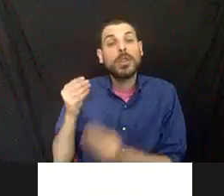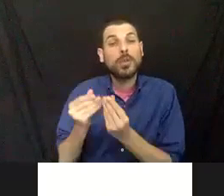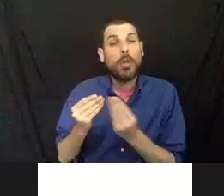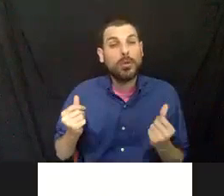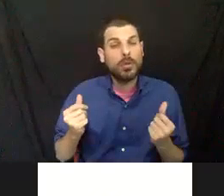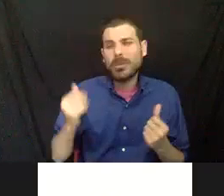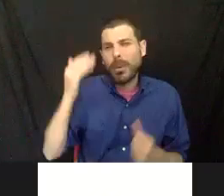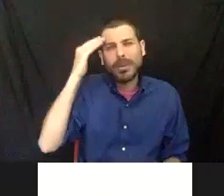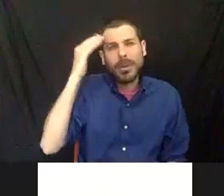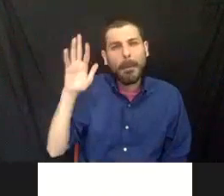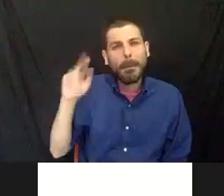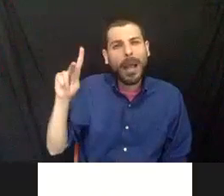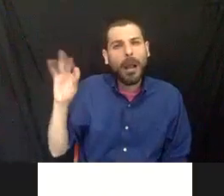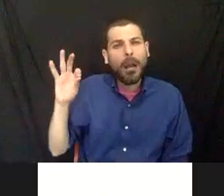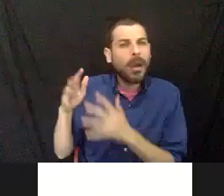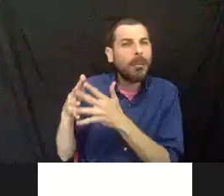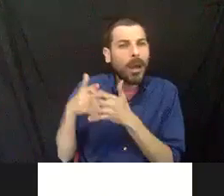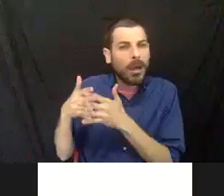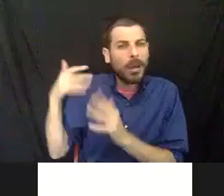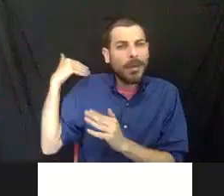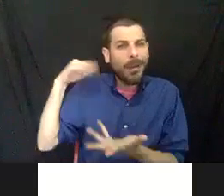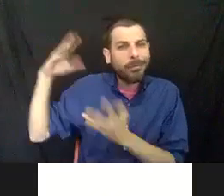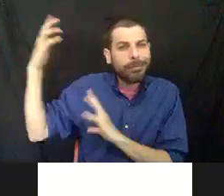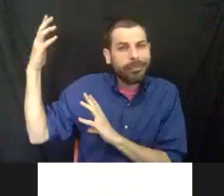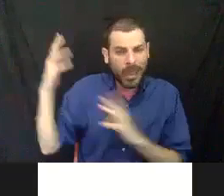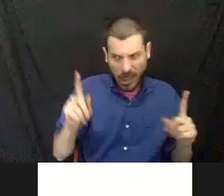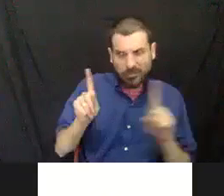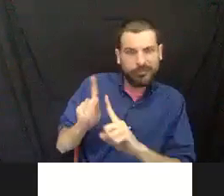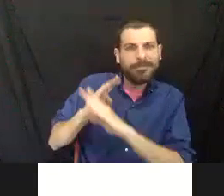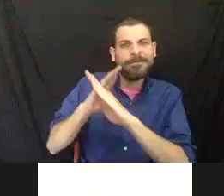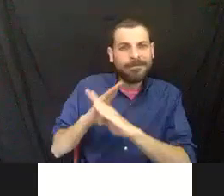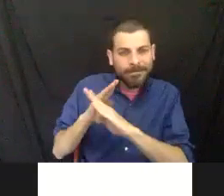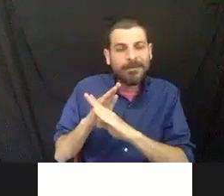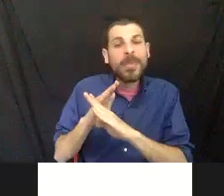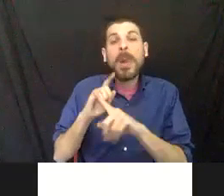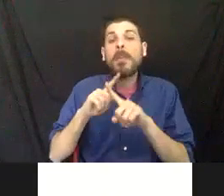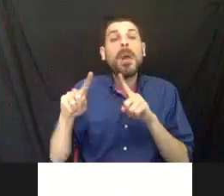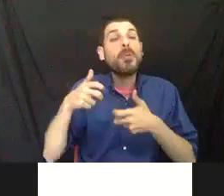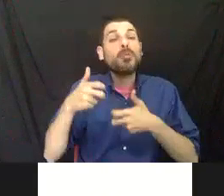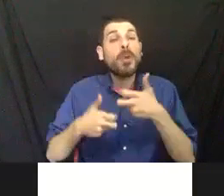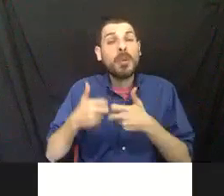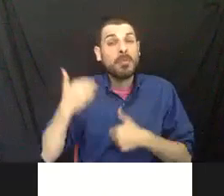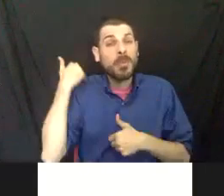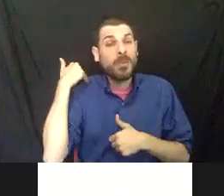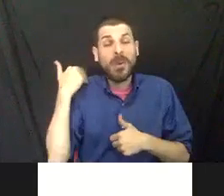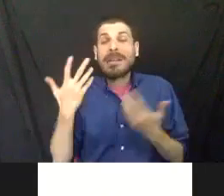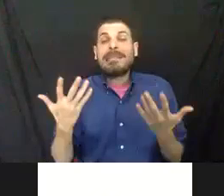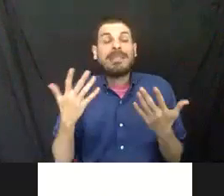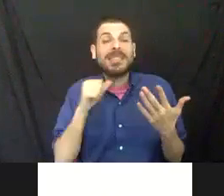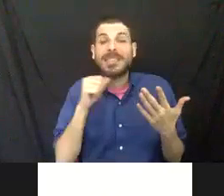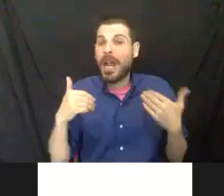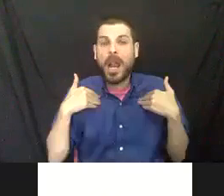America, and the issue is they didn't always keep the paperwork to show